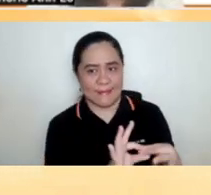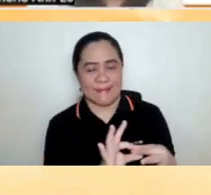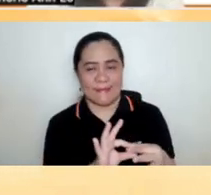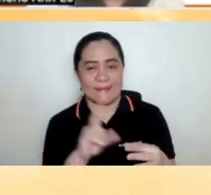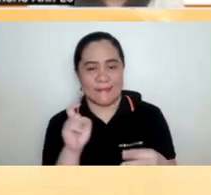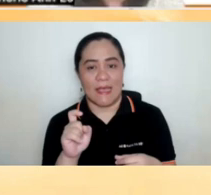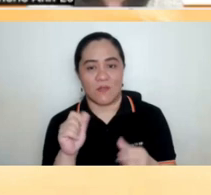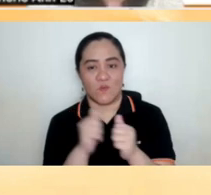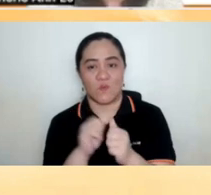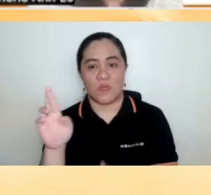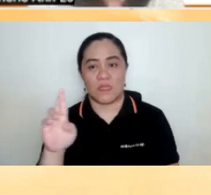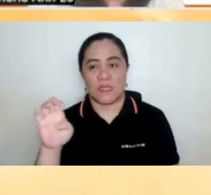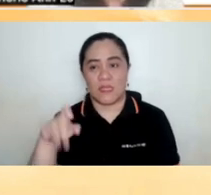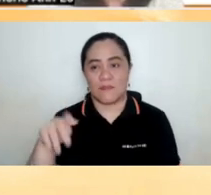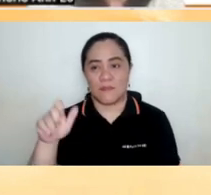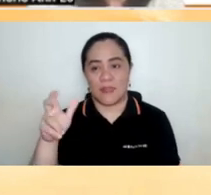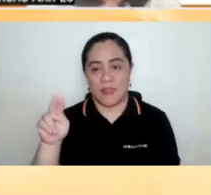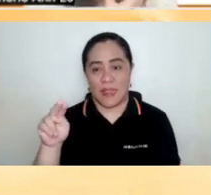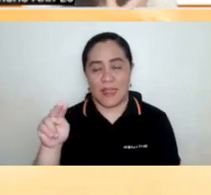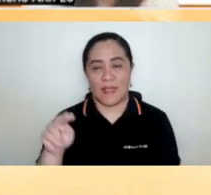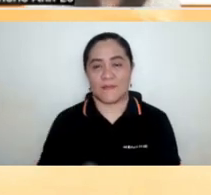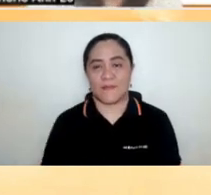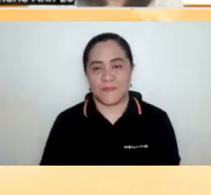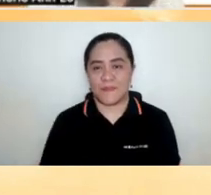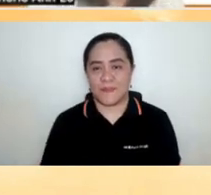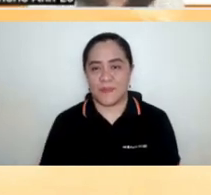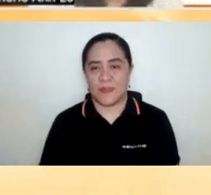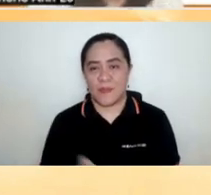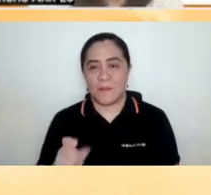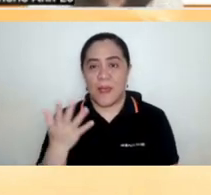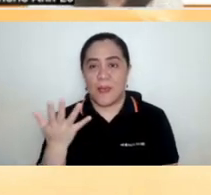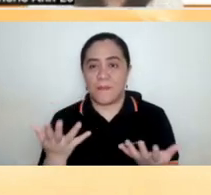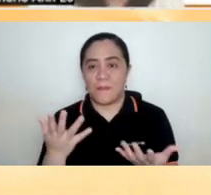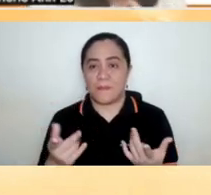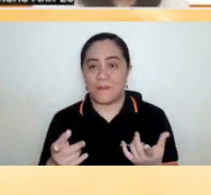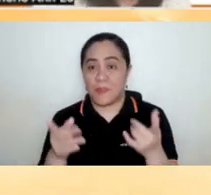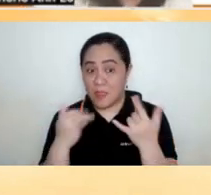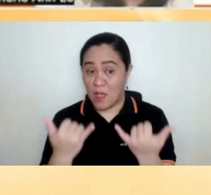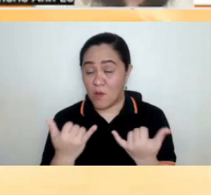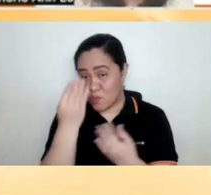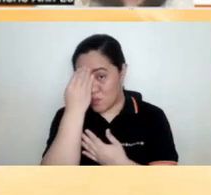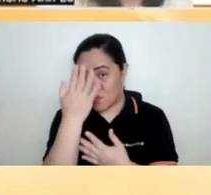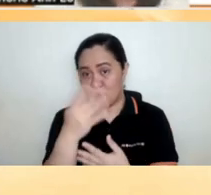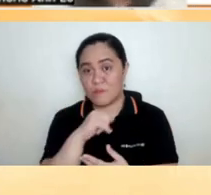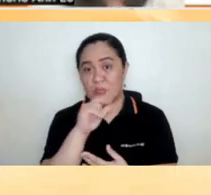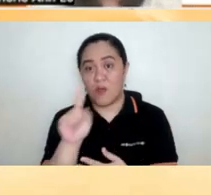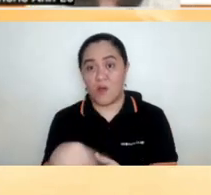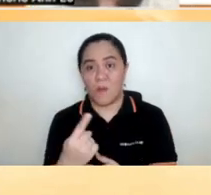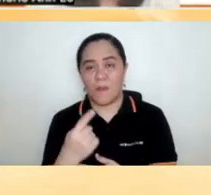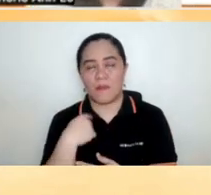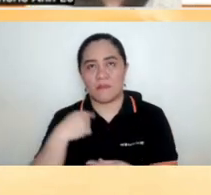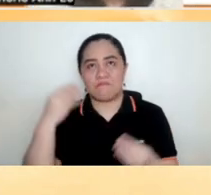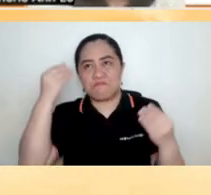brain. So that's why in anxiety, which I think Malin will discuss, it's very important to not only address the thoughts and